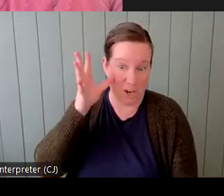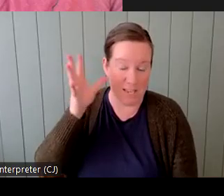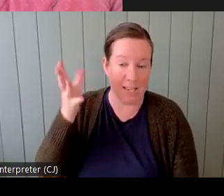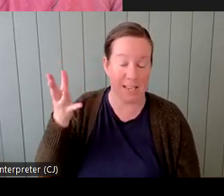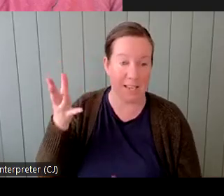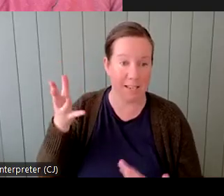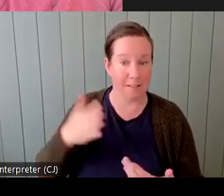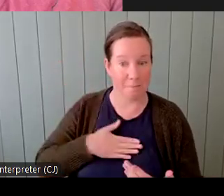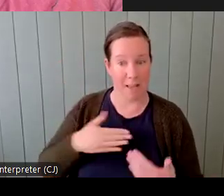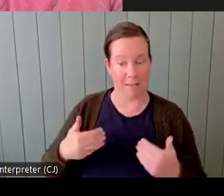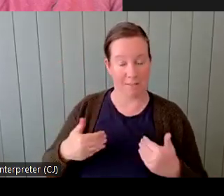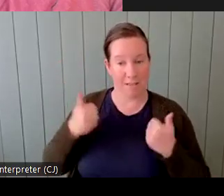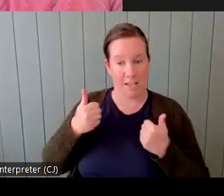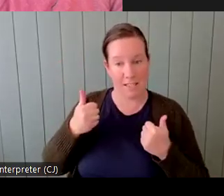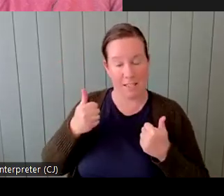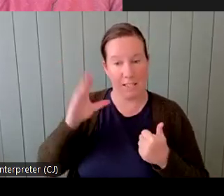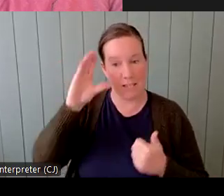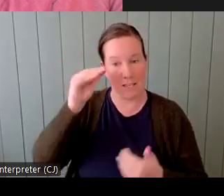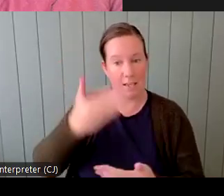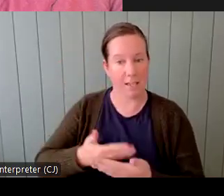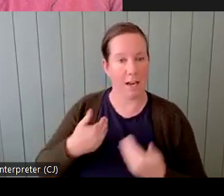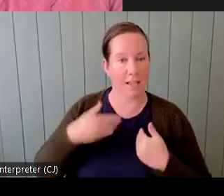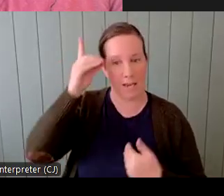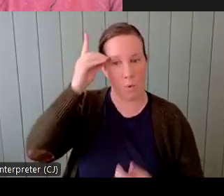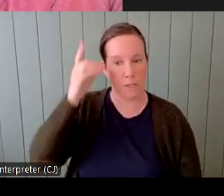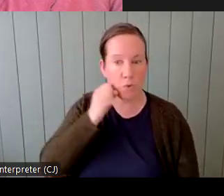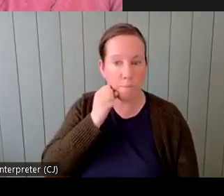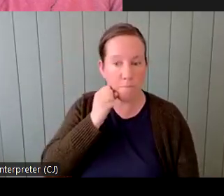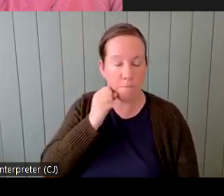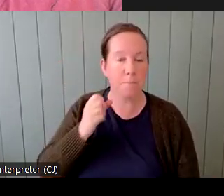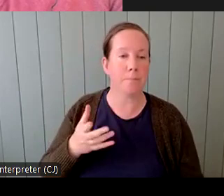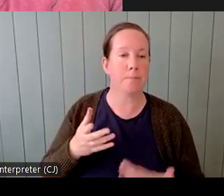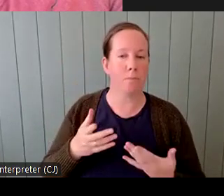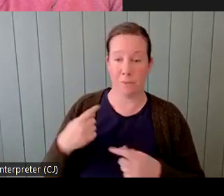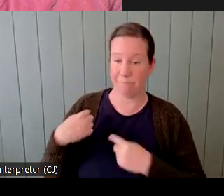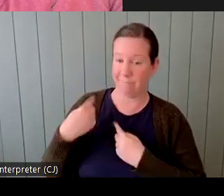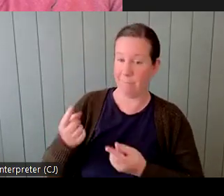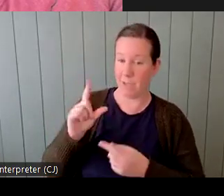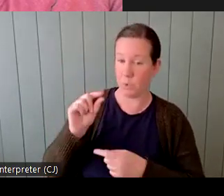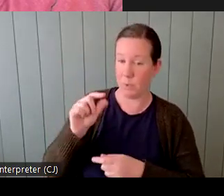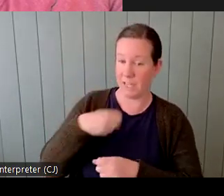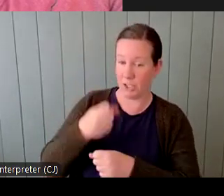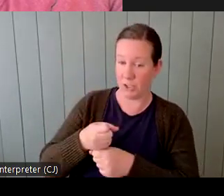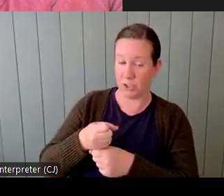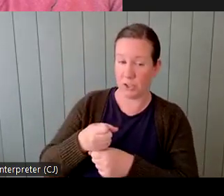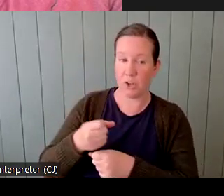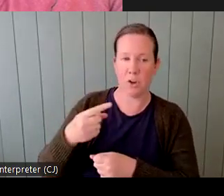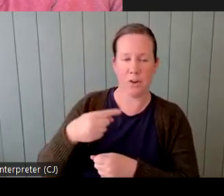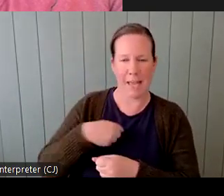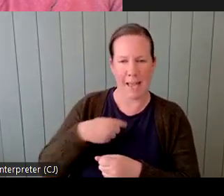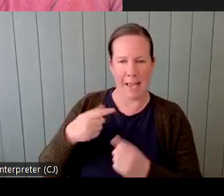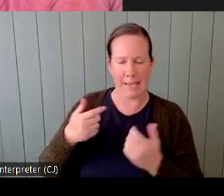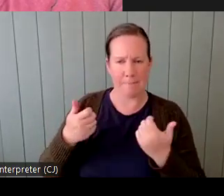youngest son has Down syndrome. For the past 20 years or so, I have been uh, wrapping my